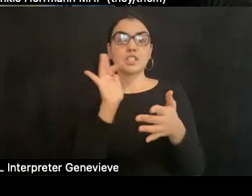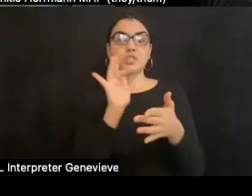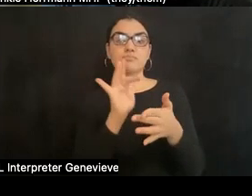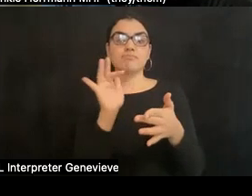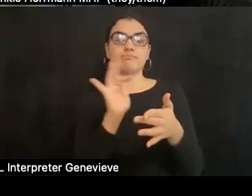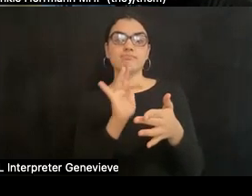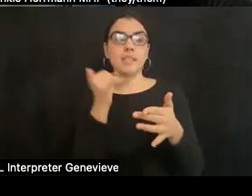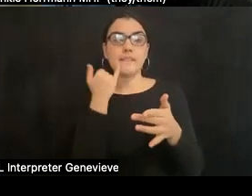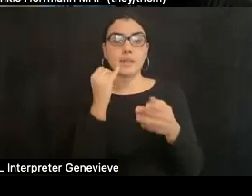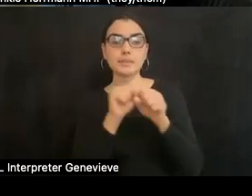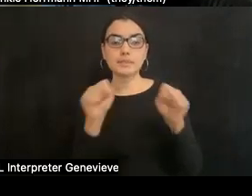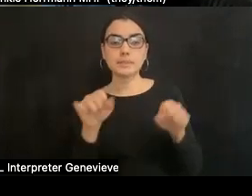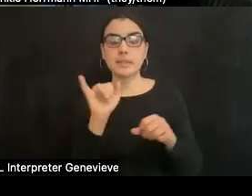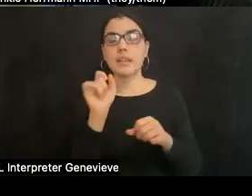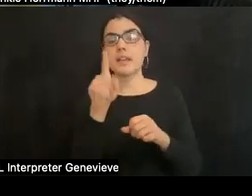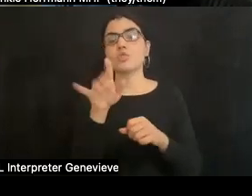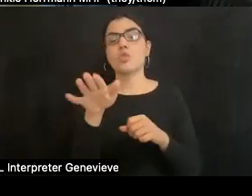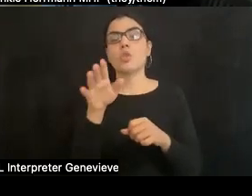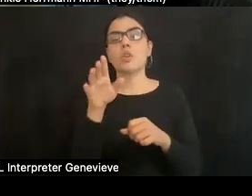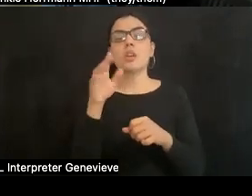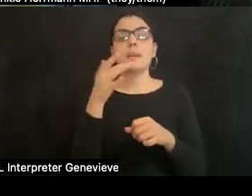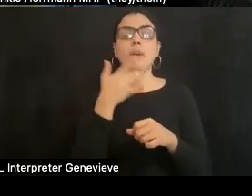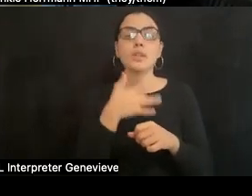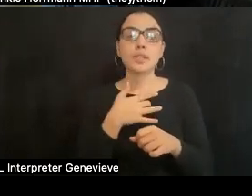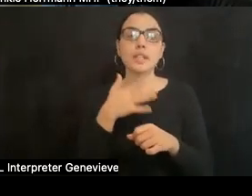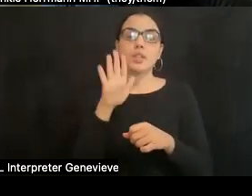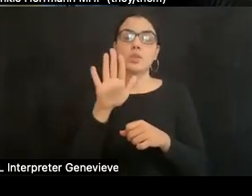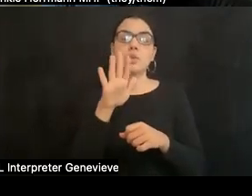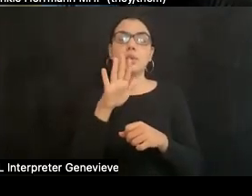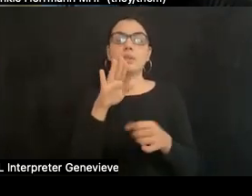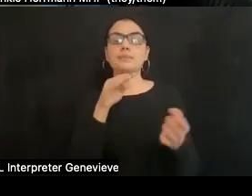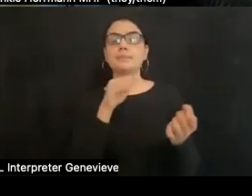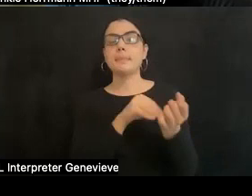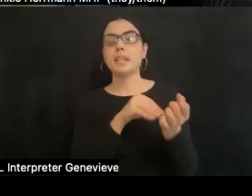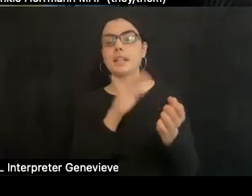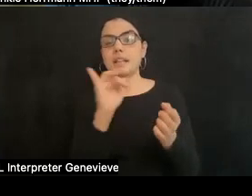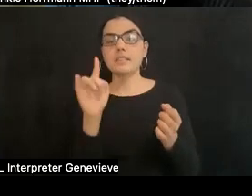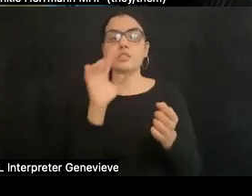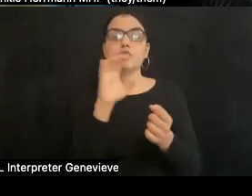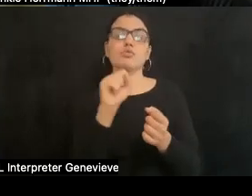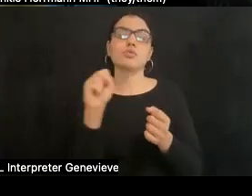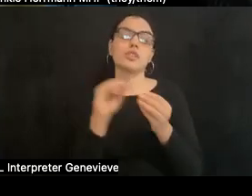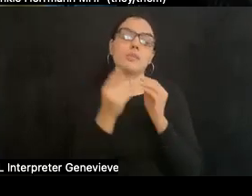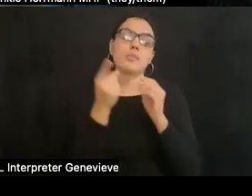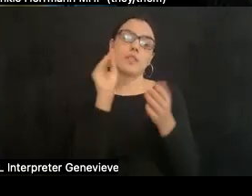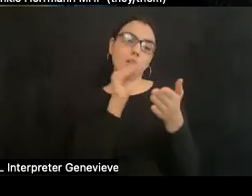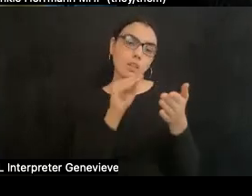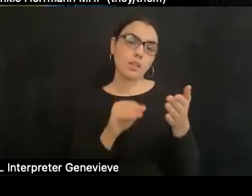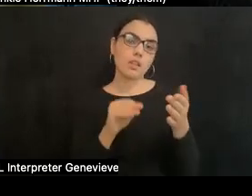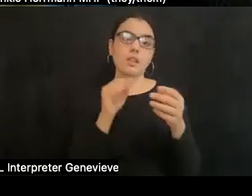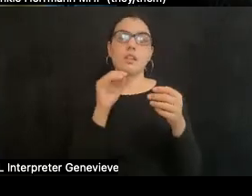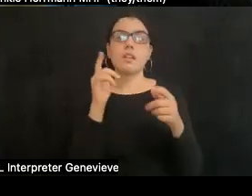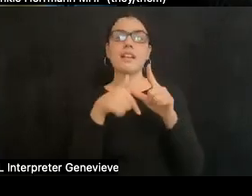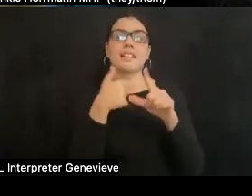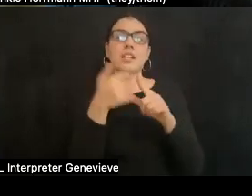ask you some questions like your date of birth and your Medicaid ID or Social Security. You have to enter all those things in, and then you end up speaking